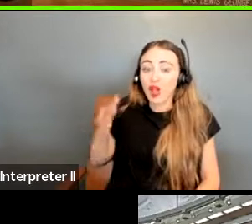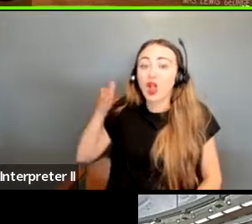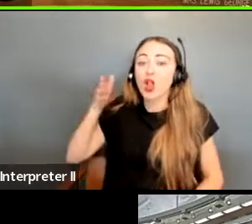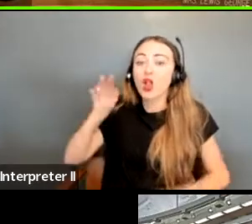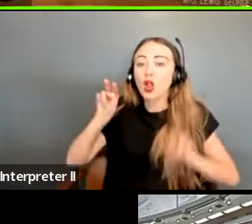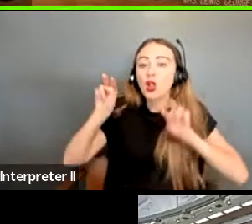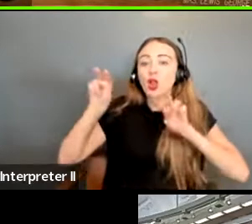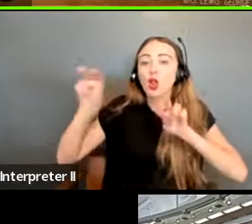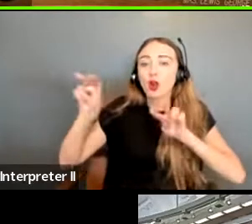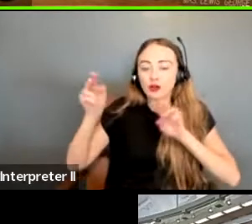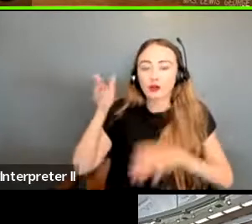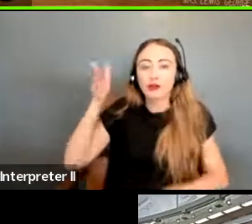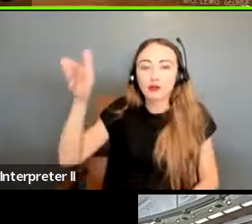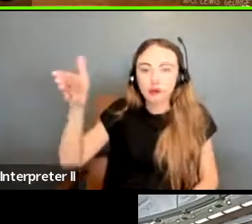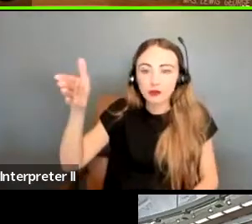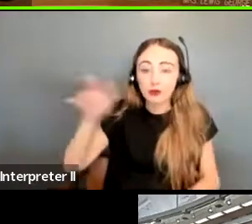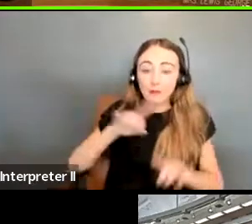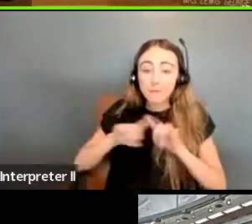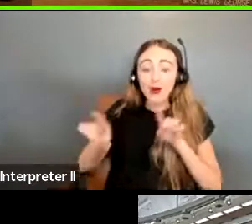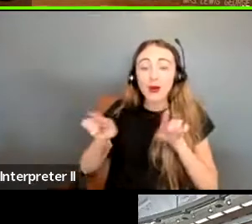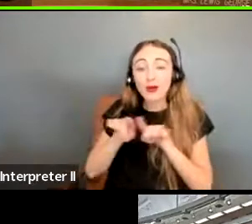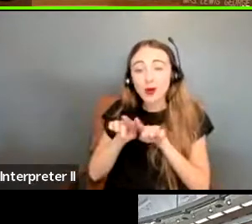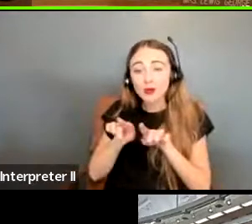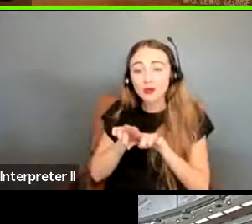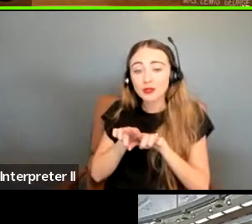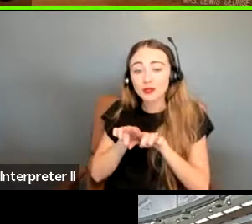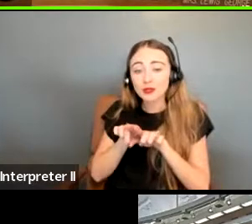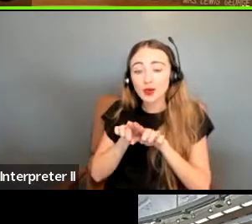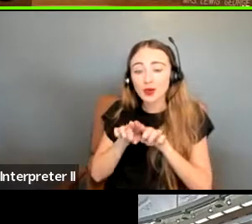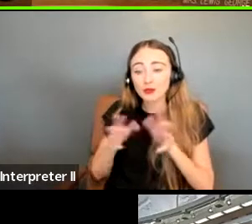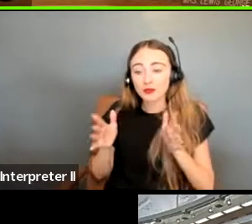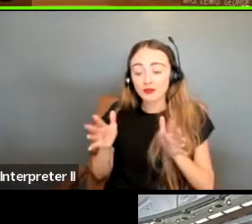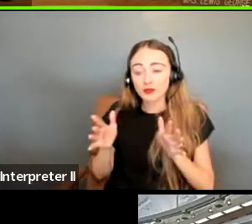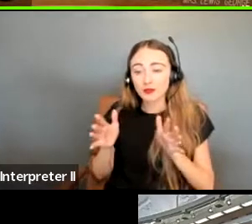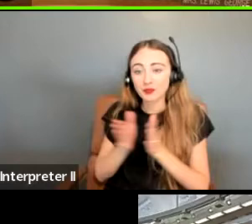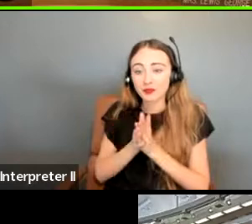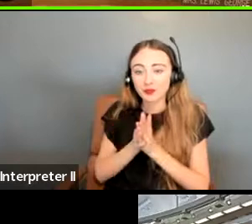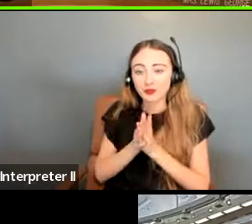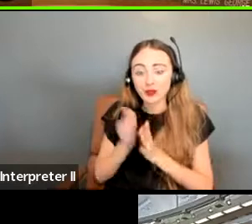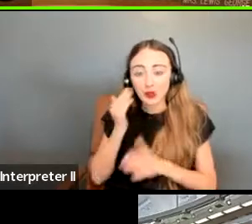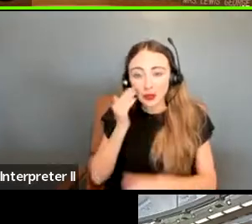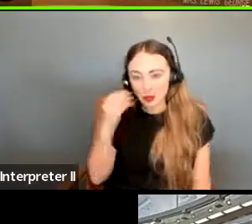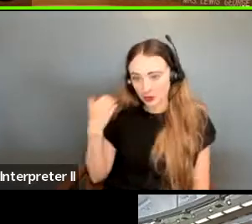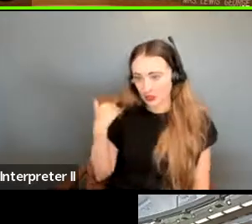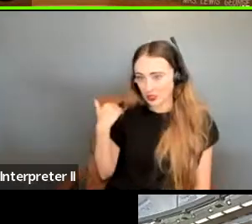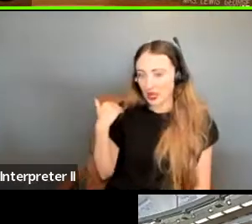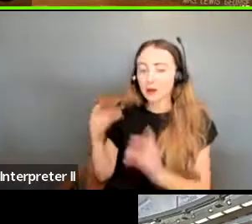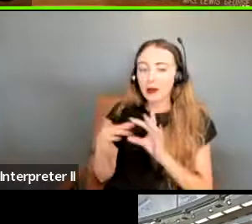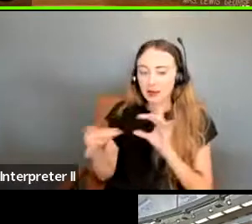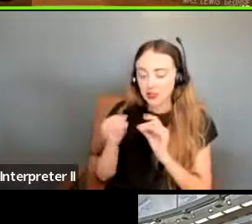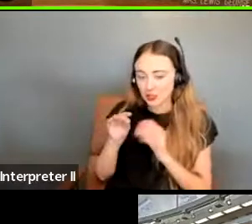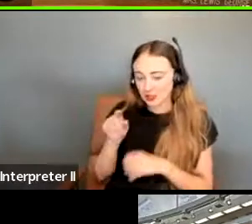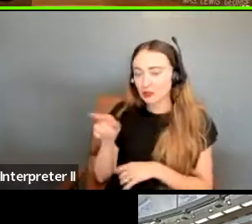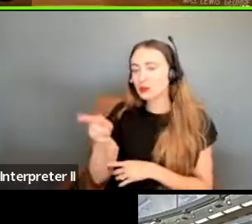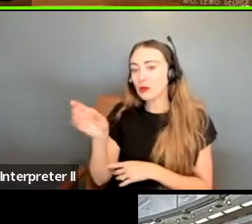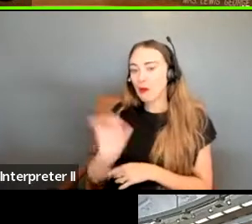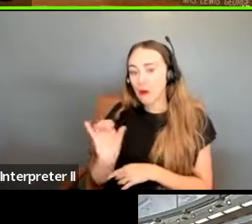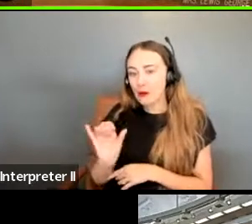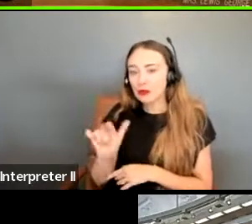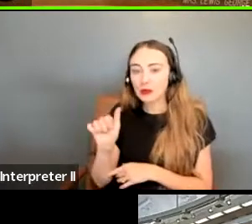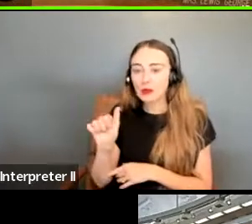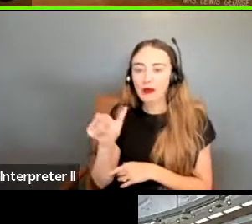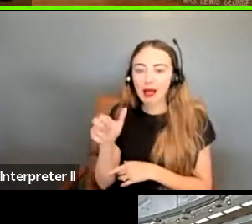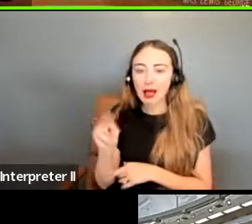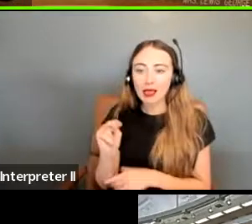forward-looking, but also to the points that the chairman made earlier, and that you did also, Councilmember